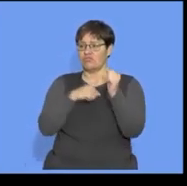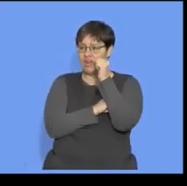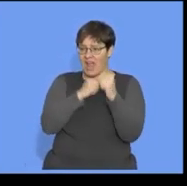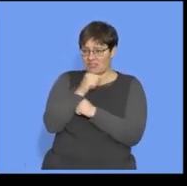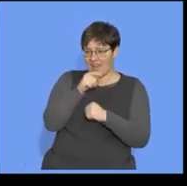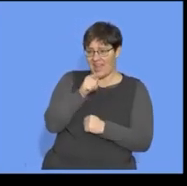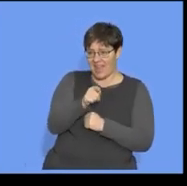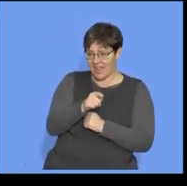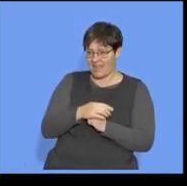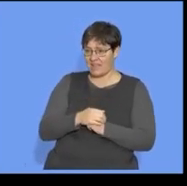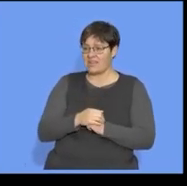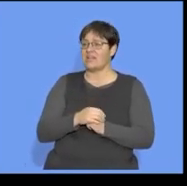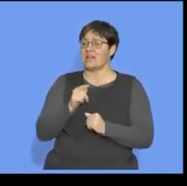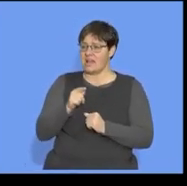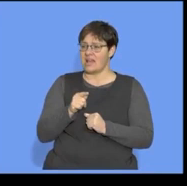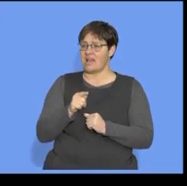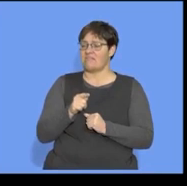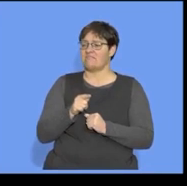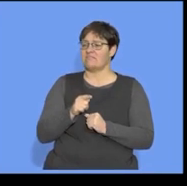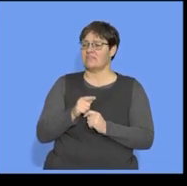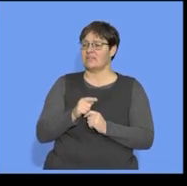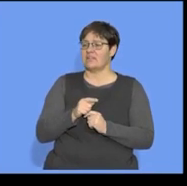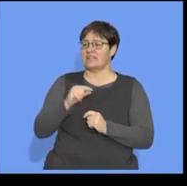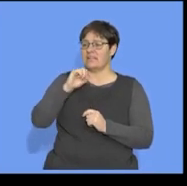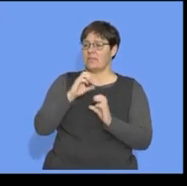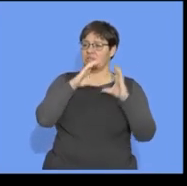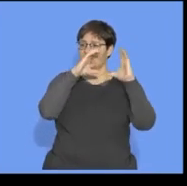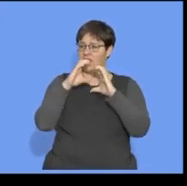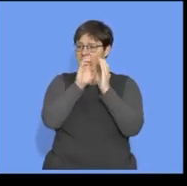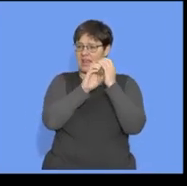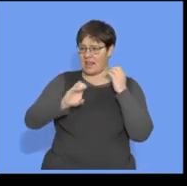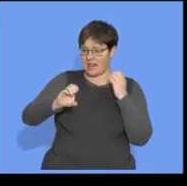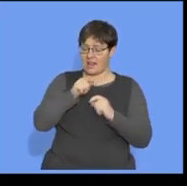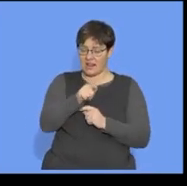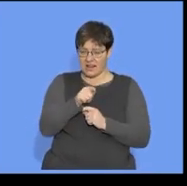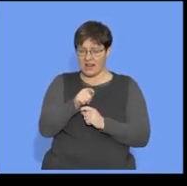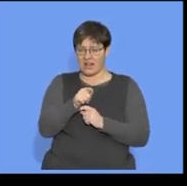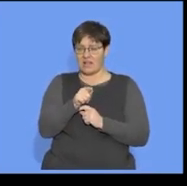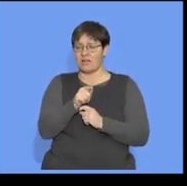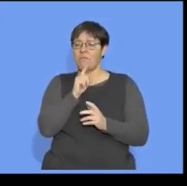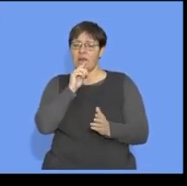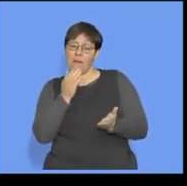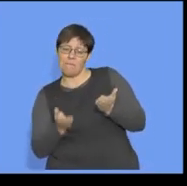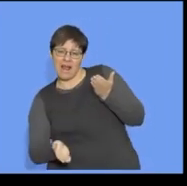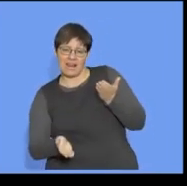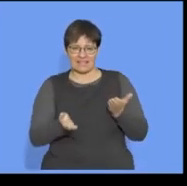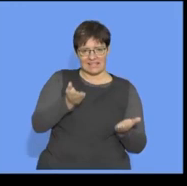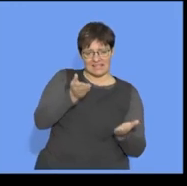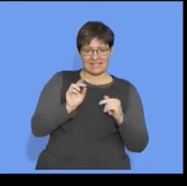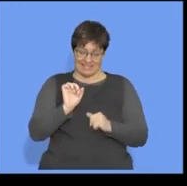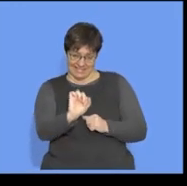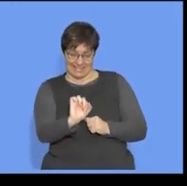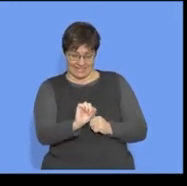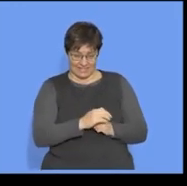horn-like structures that are referred to as the semicircular canal, which they play part in the balance, the